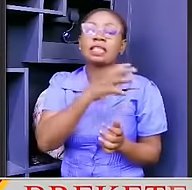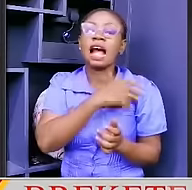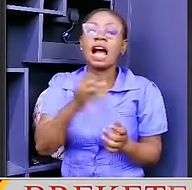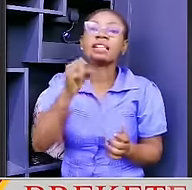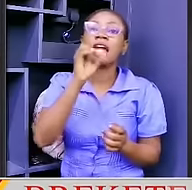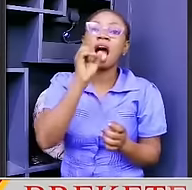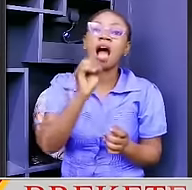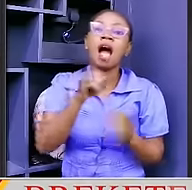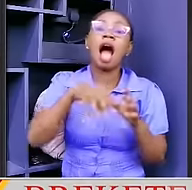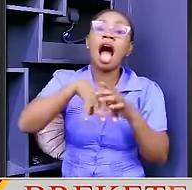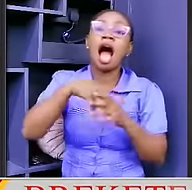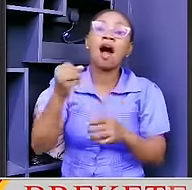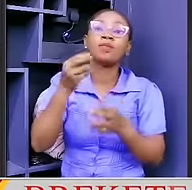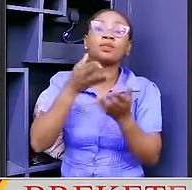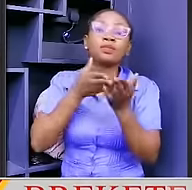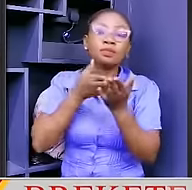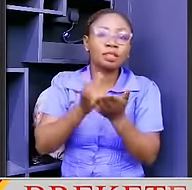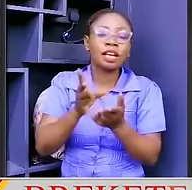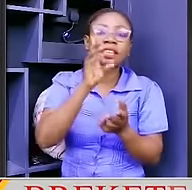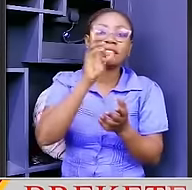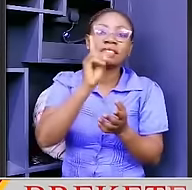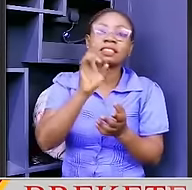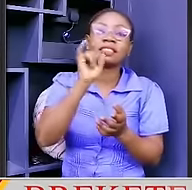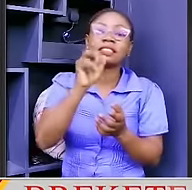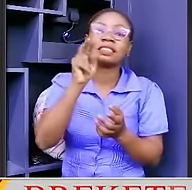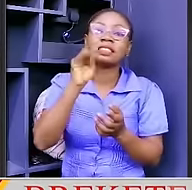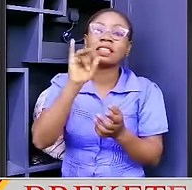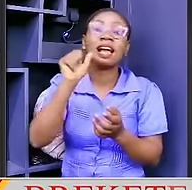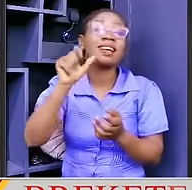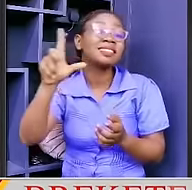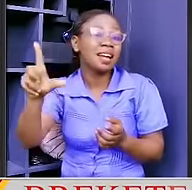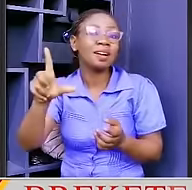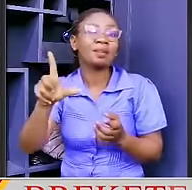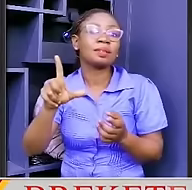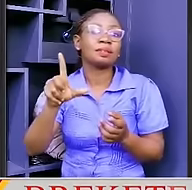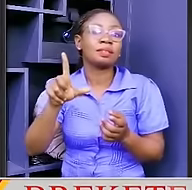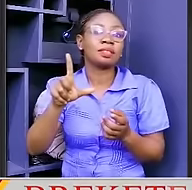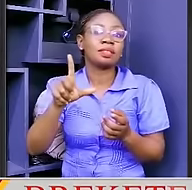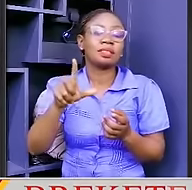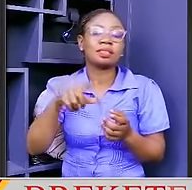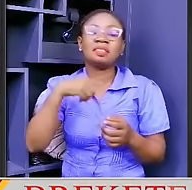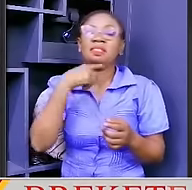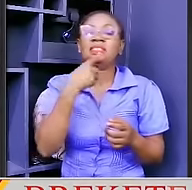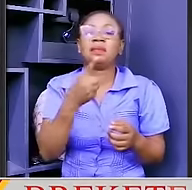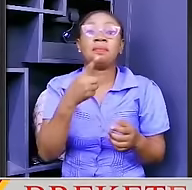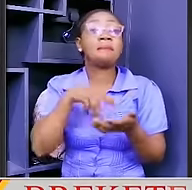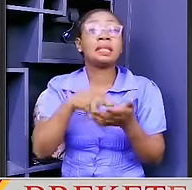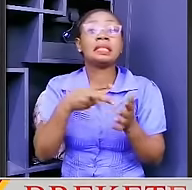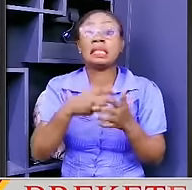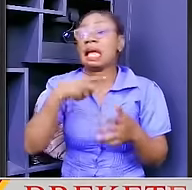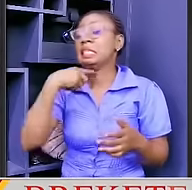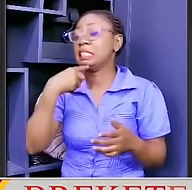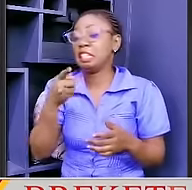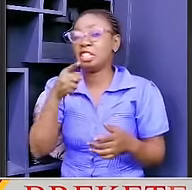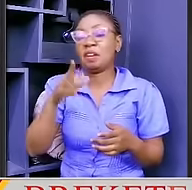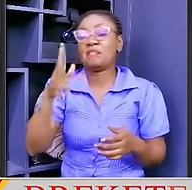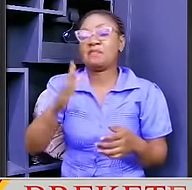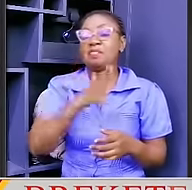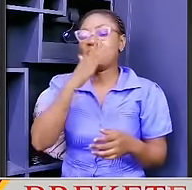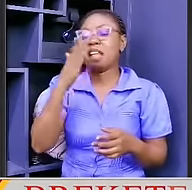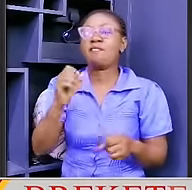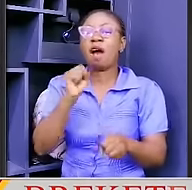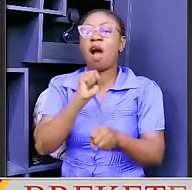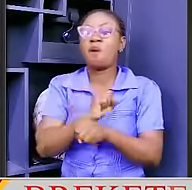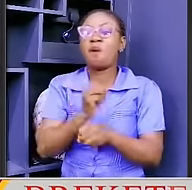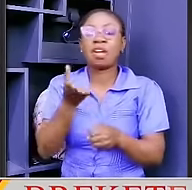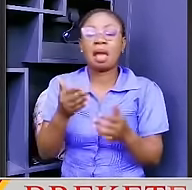That they are denying you that you then they talk, say you never work here before. How can my